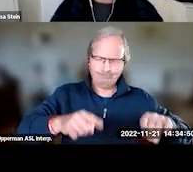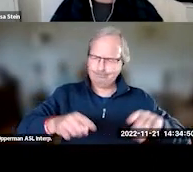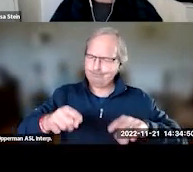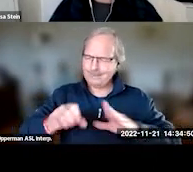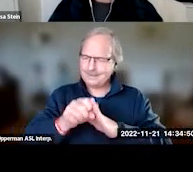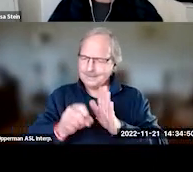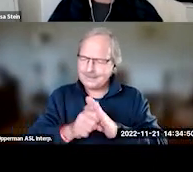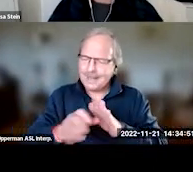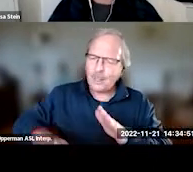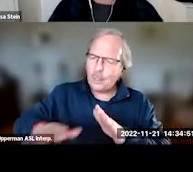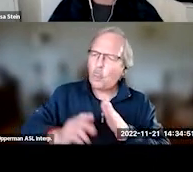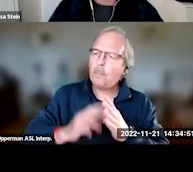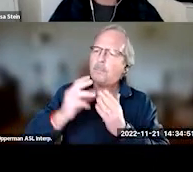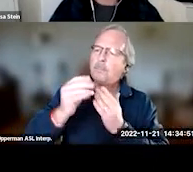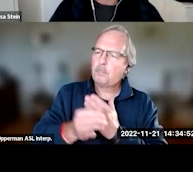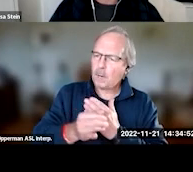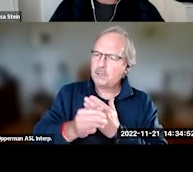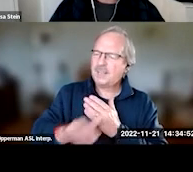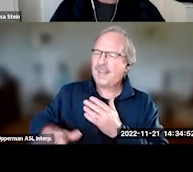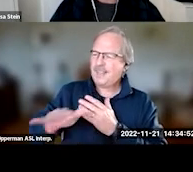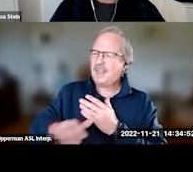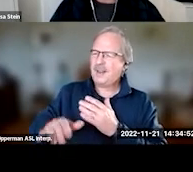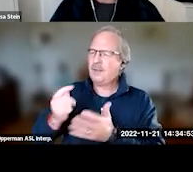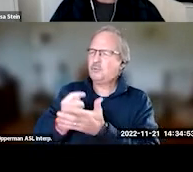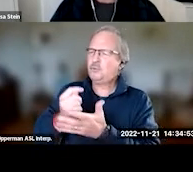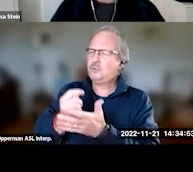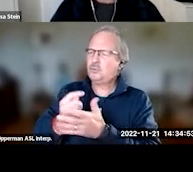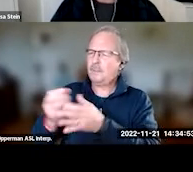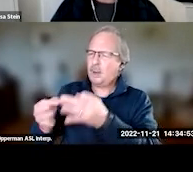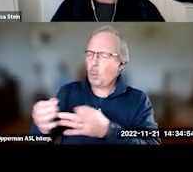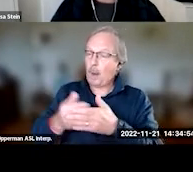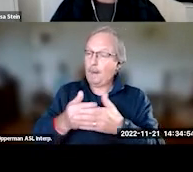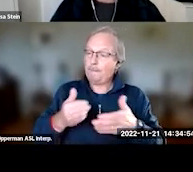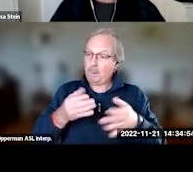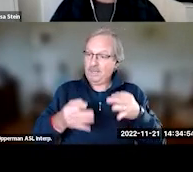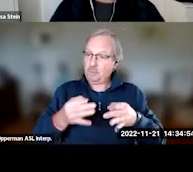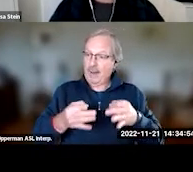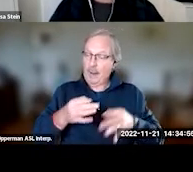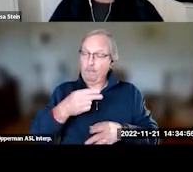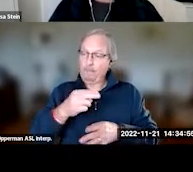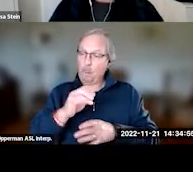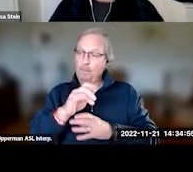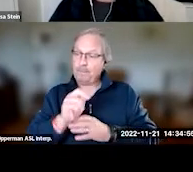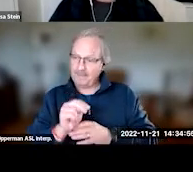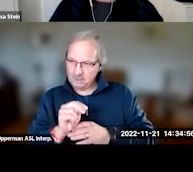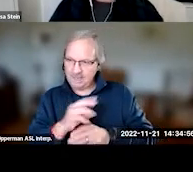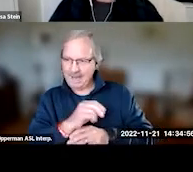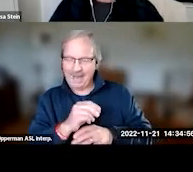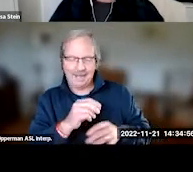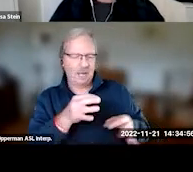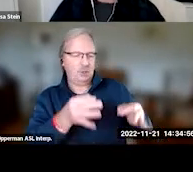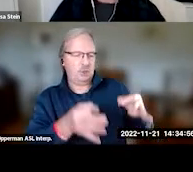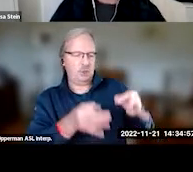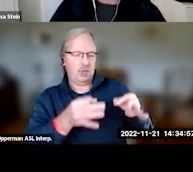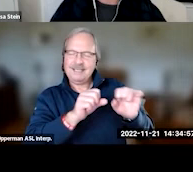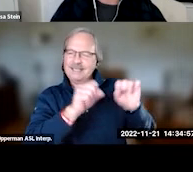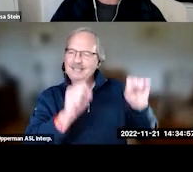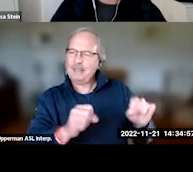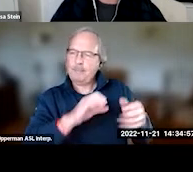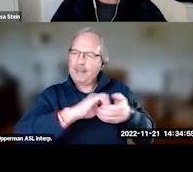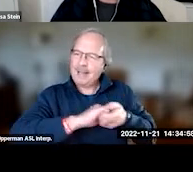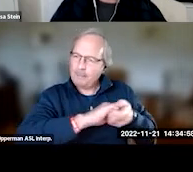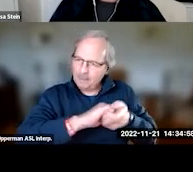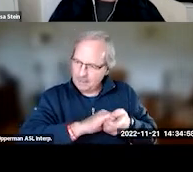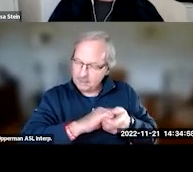local projects in the areas of treatment court, pretrial, probation, and justice system collaboration. Prior to working